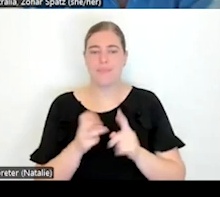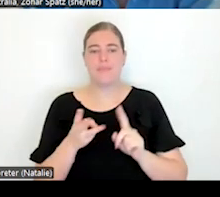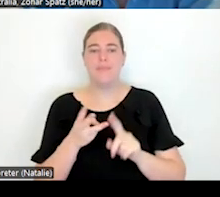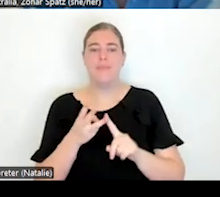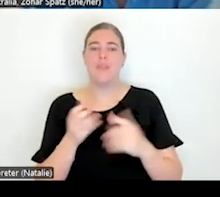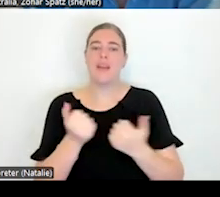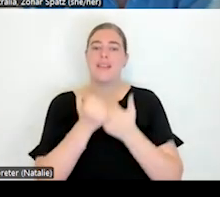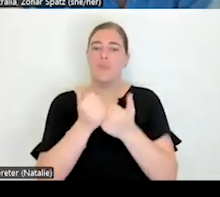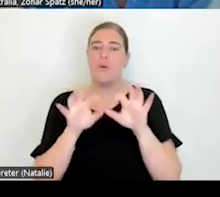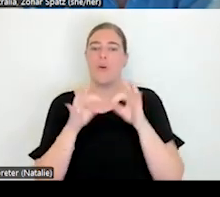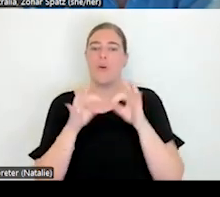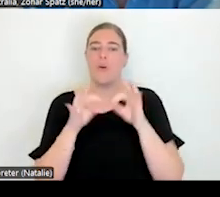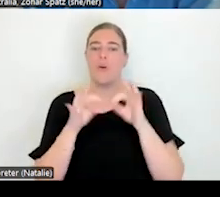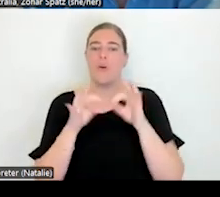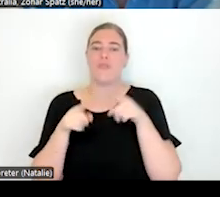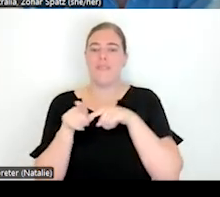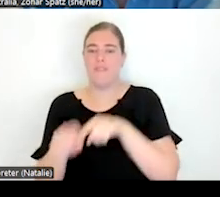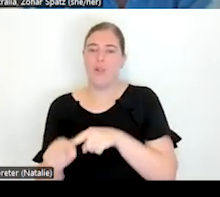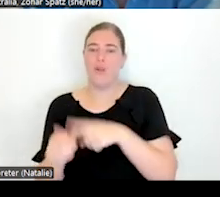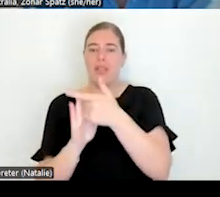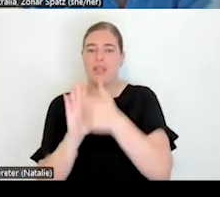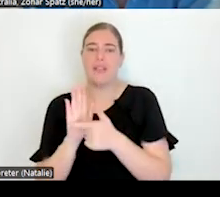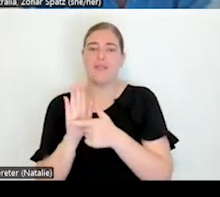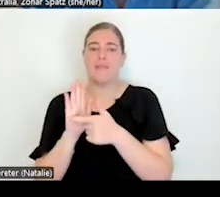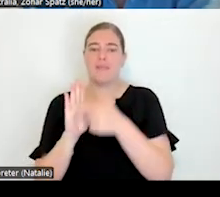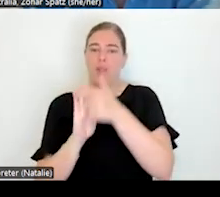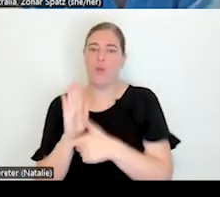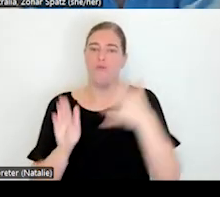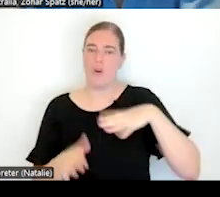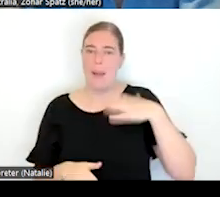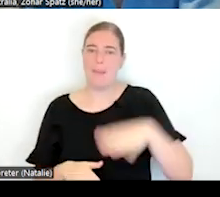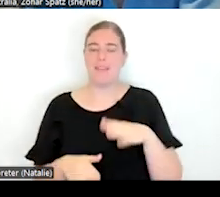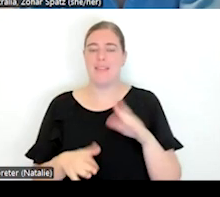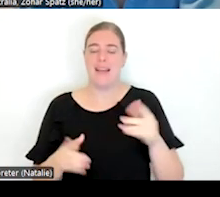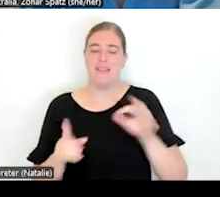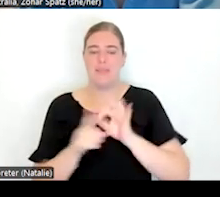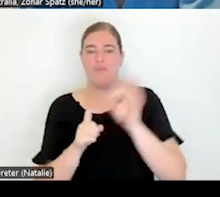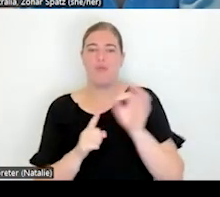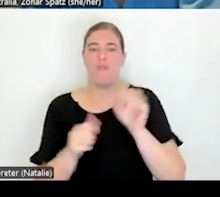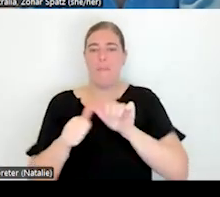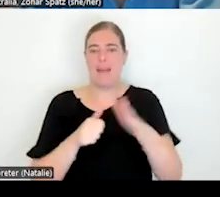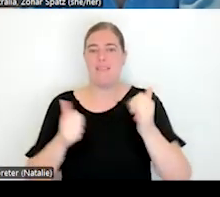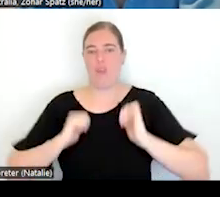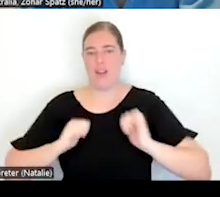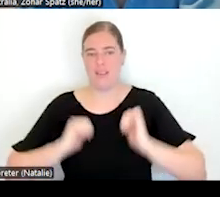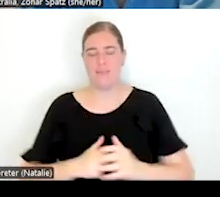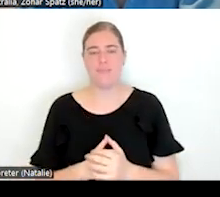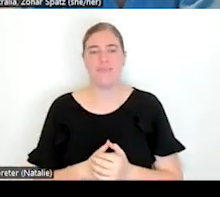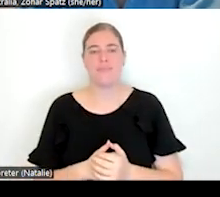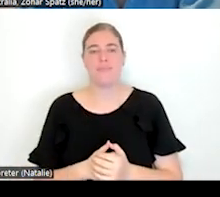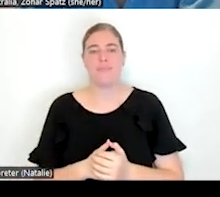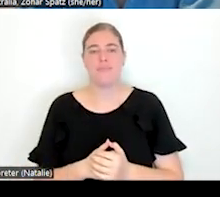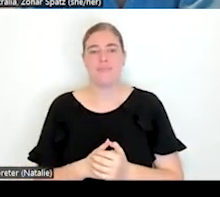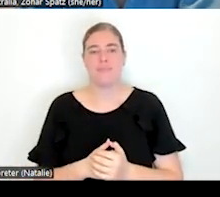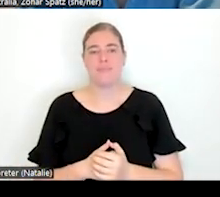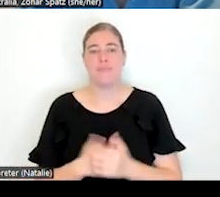legislative requirements and promote best practice. Promote best practice approaches for engaging